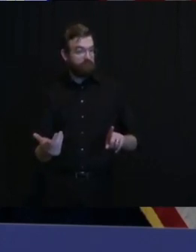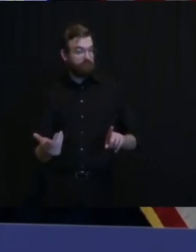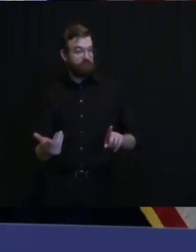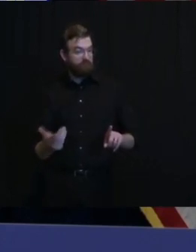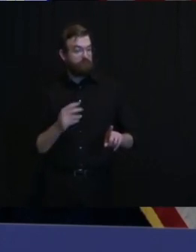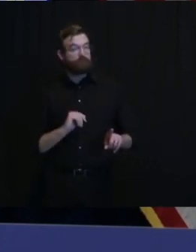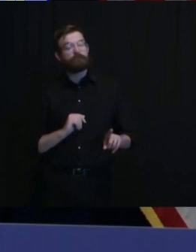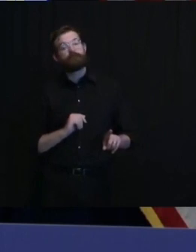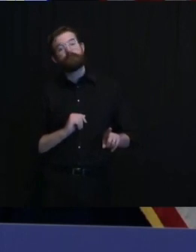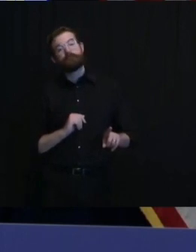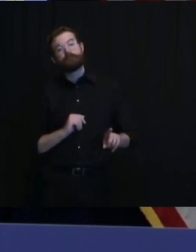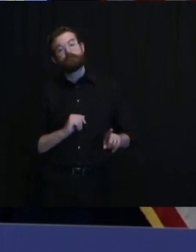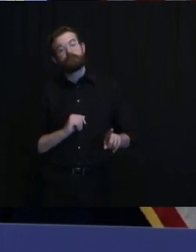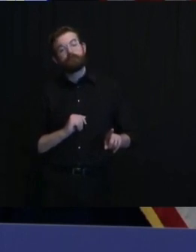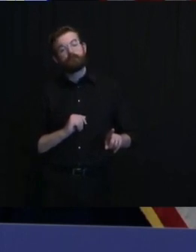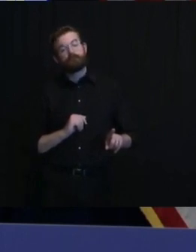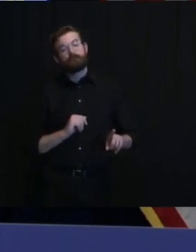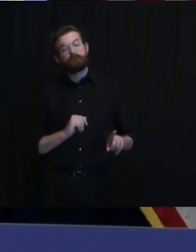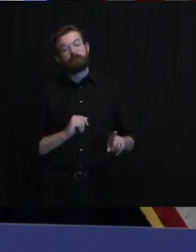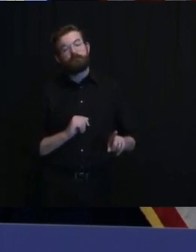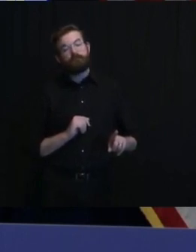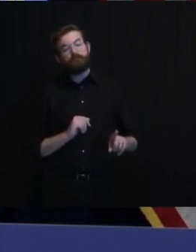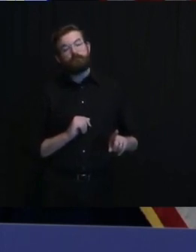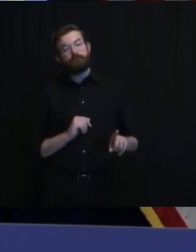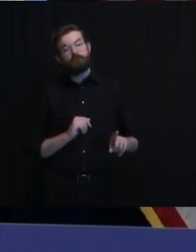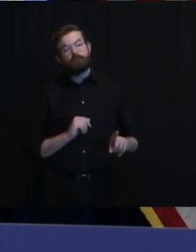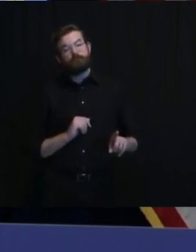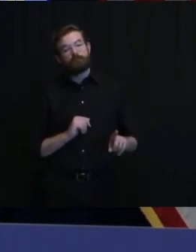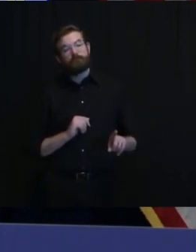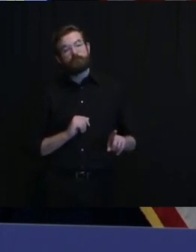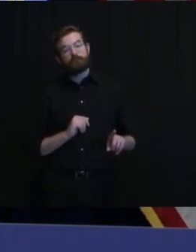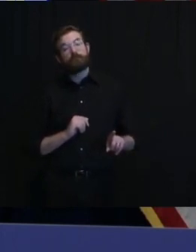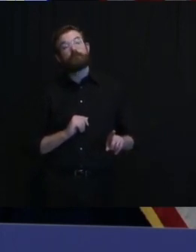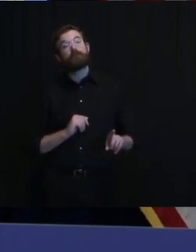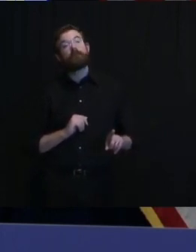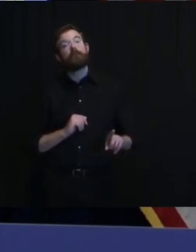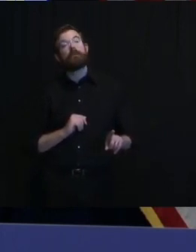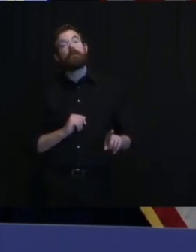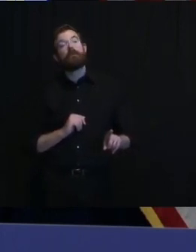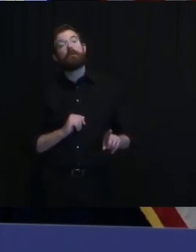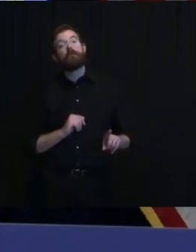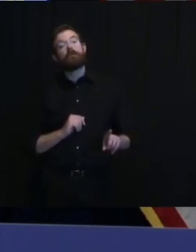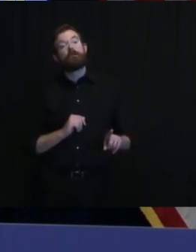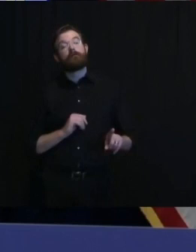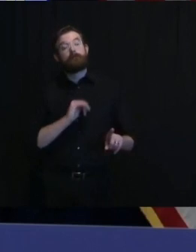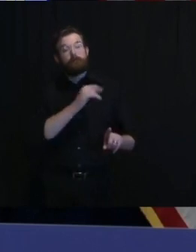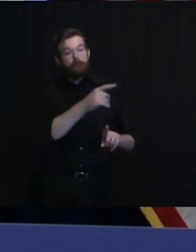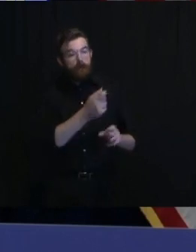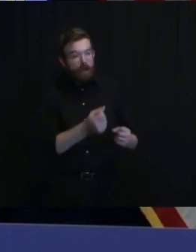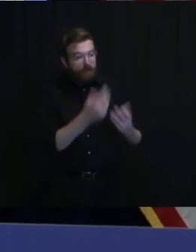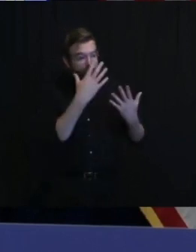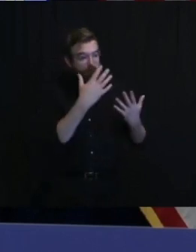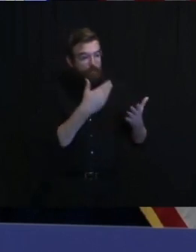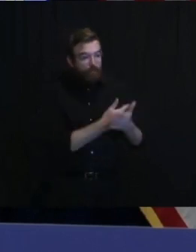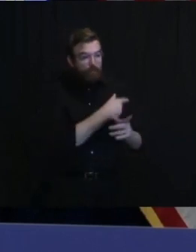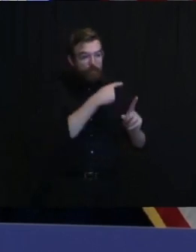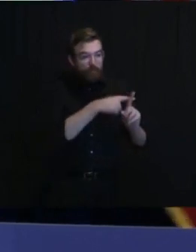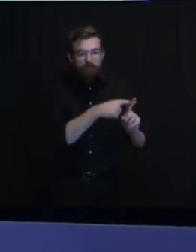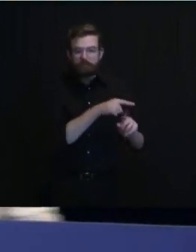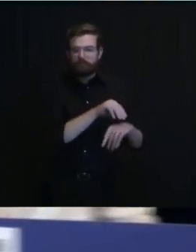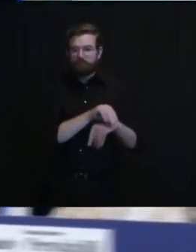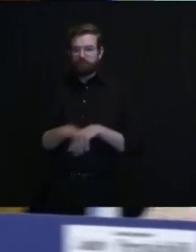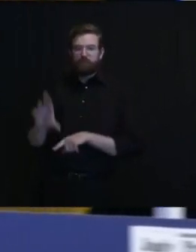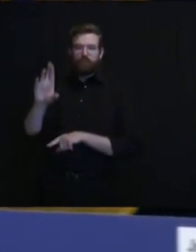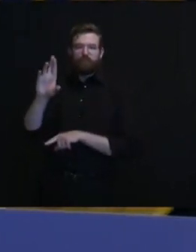Tina talk about that formula. Well, the meaningfulness of the data, it's not just for characterizing the burden